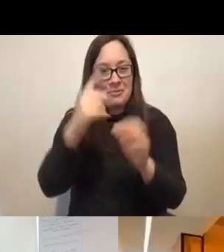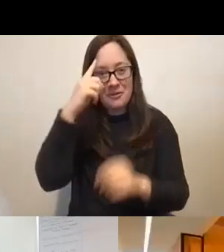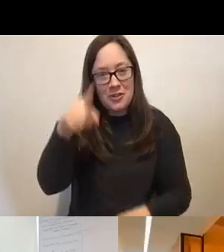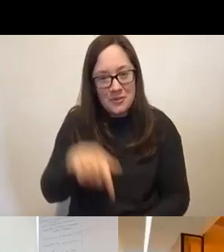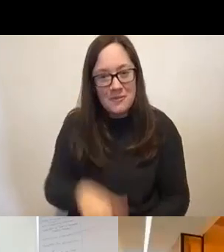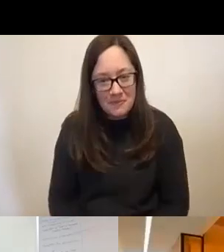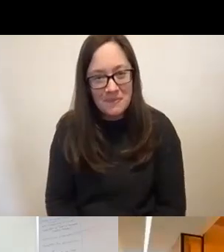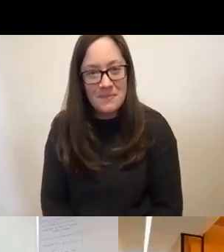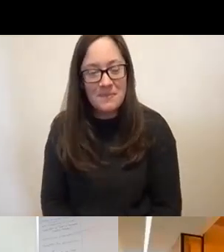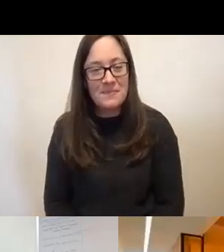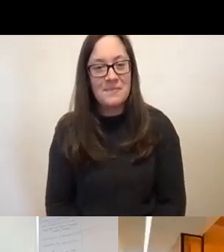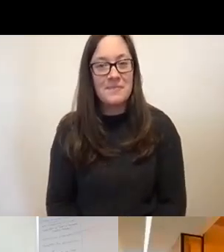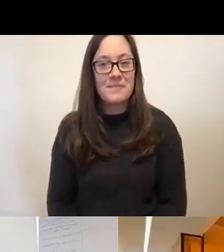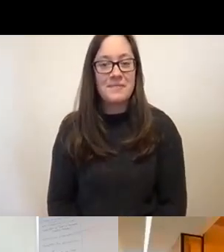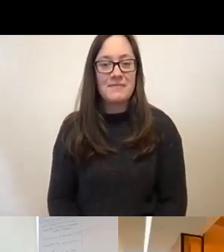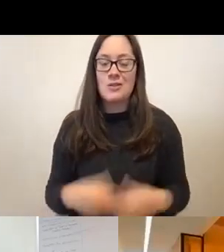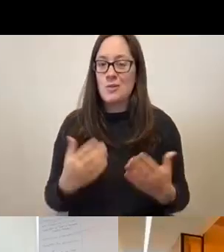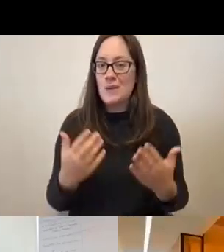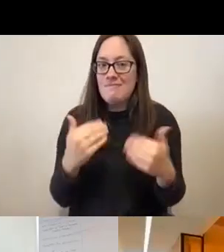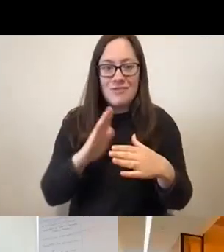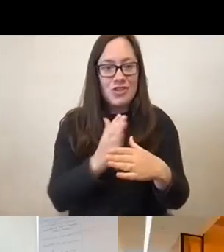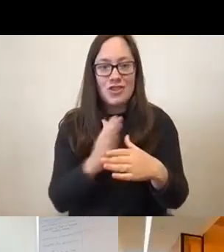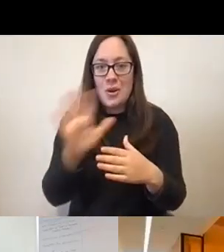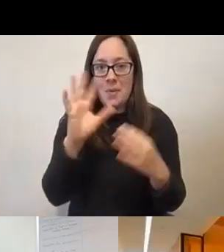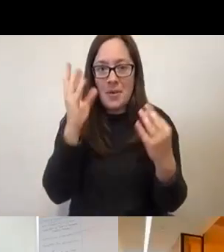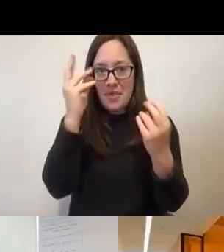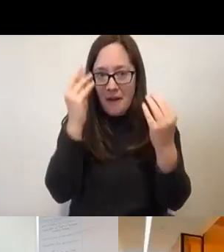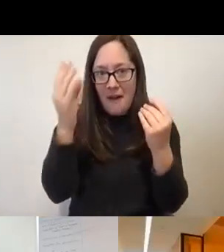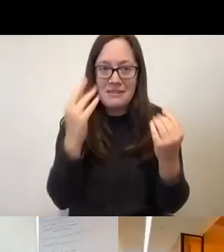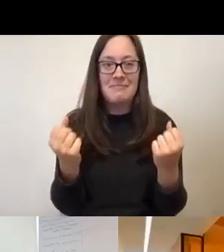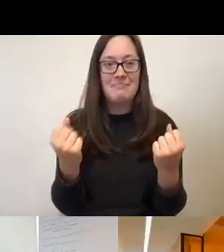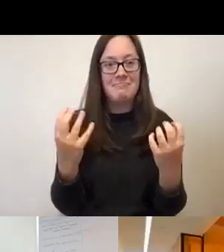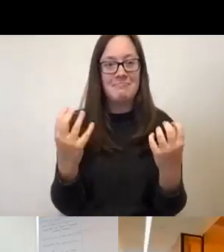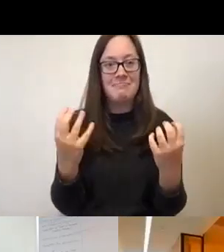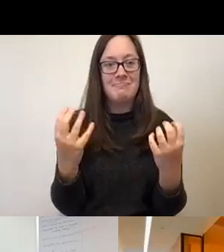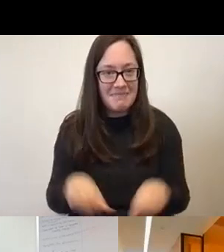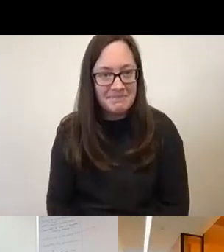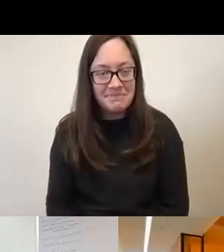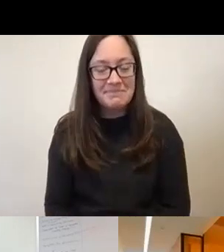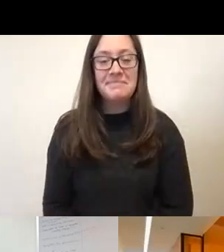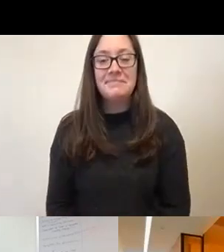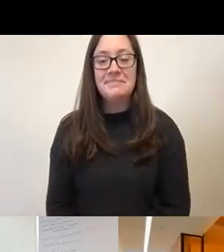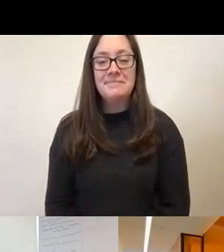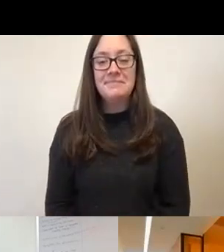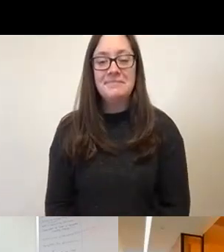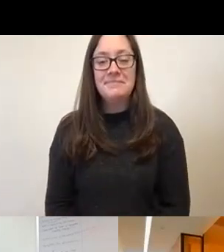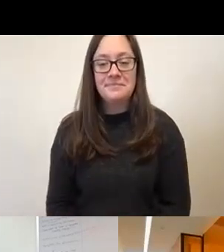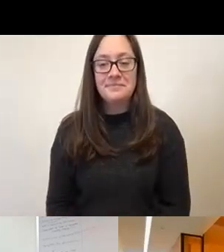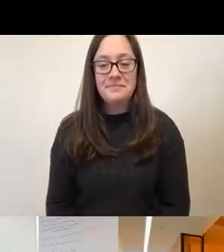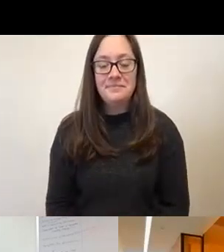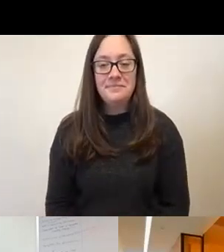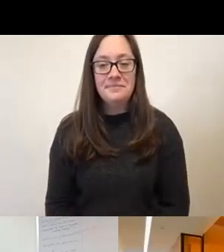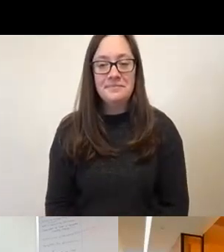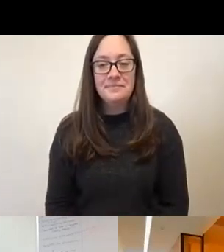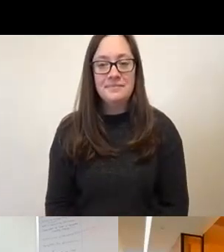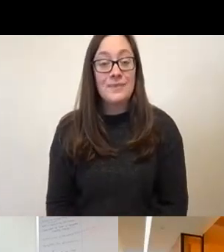we can have your thoughts communicated in sign language. All right. So with